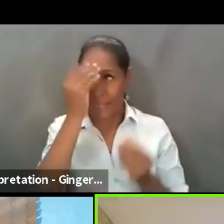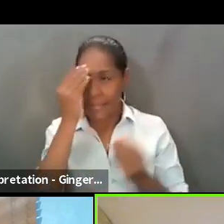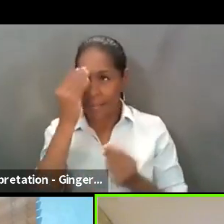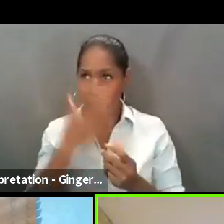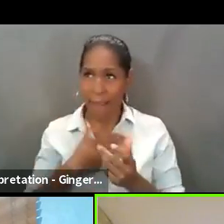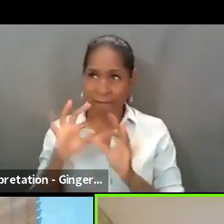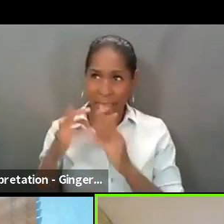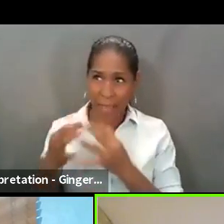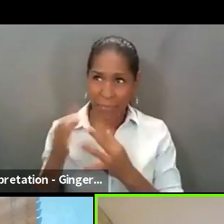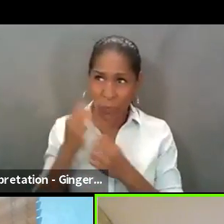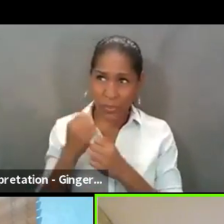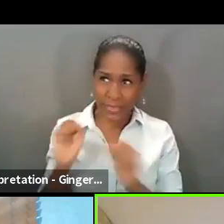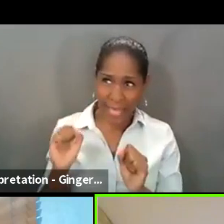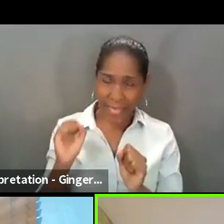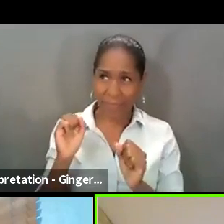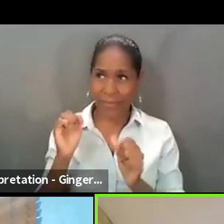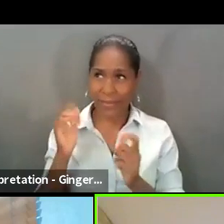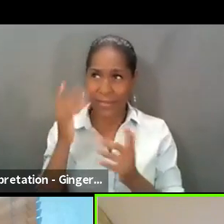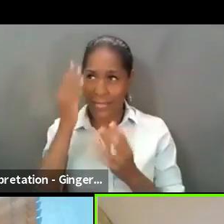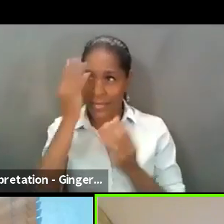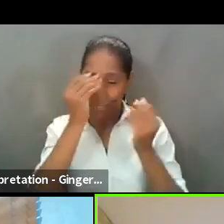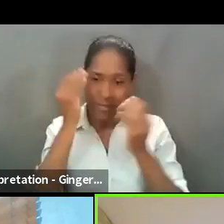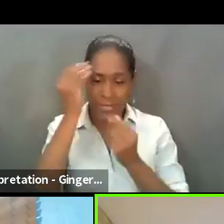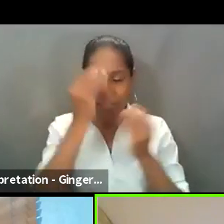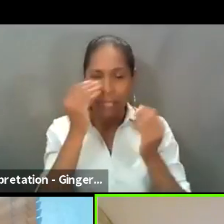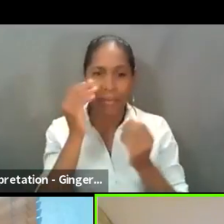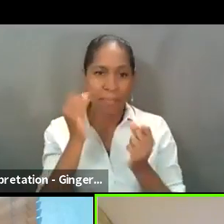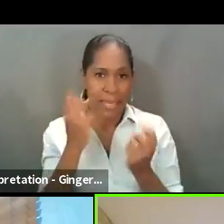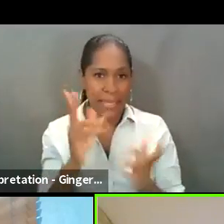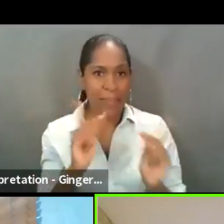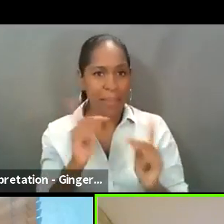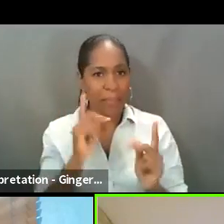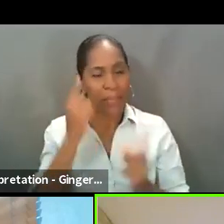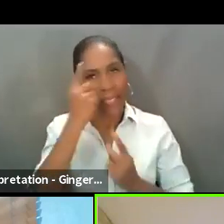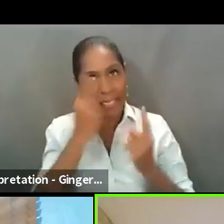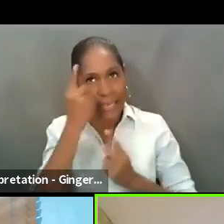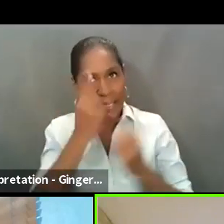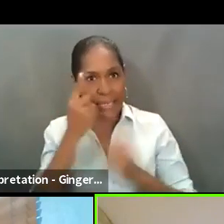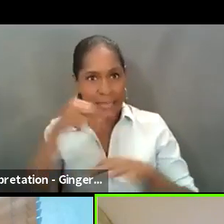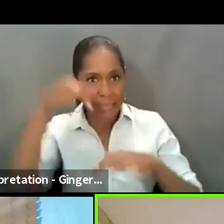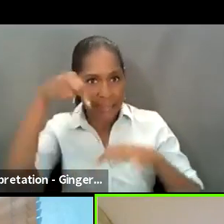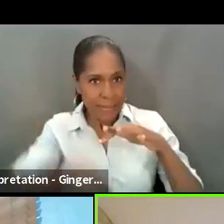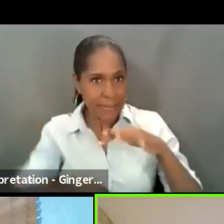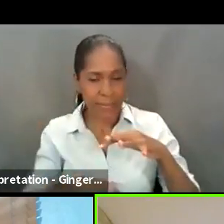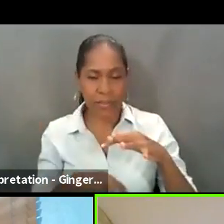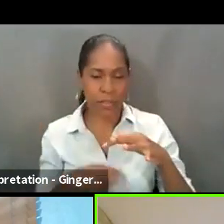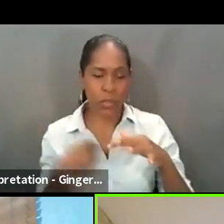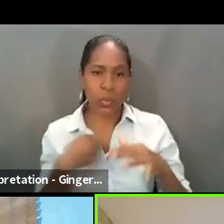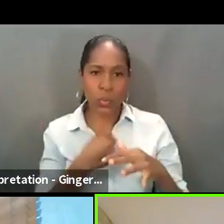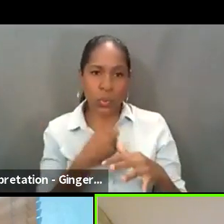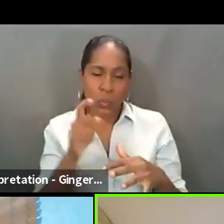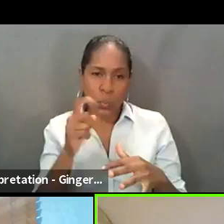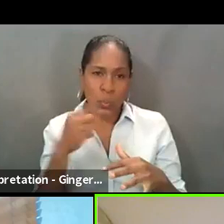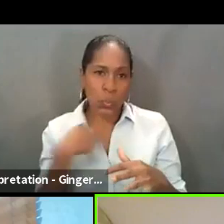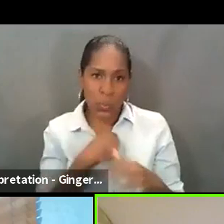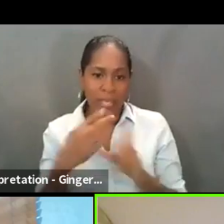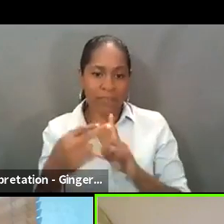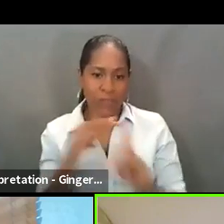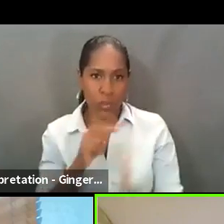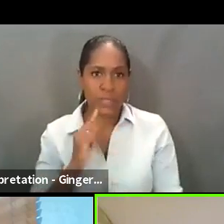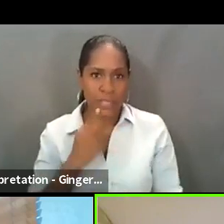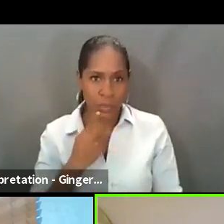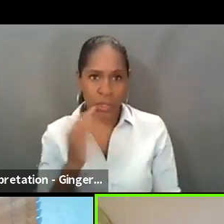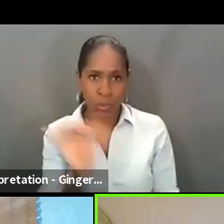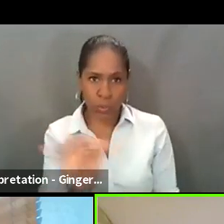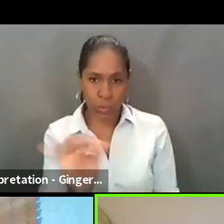And, there's a lot of thought that goes into this, and it's not to be taken lightly. And we certainly understand that. I think it's